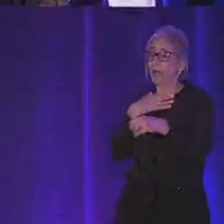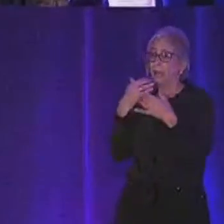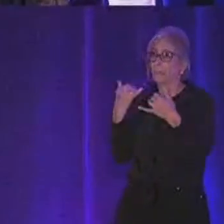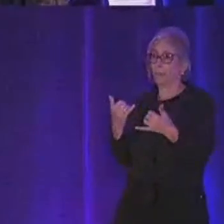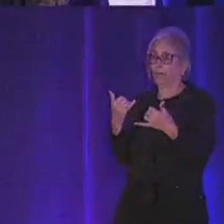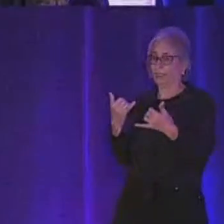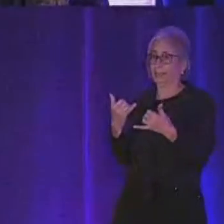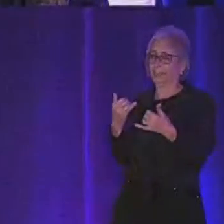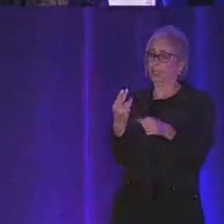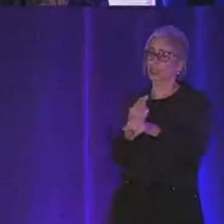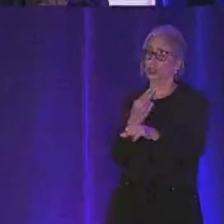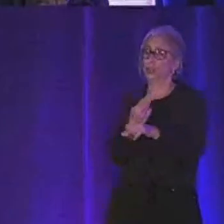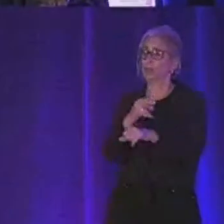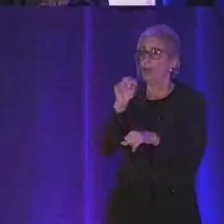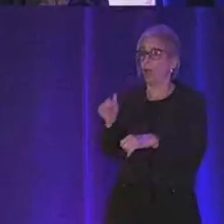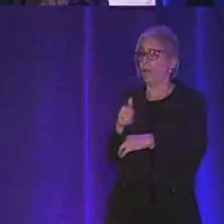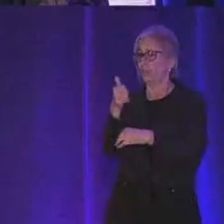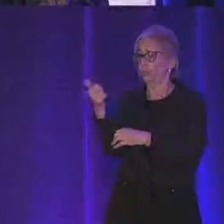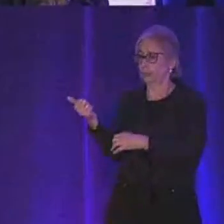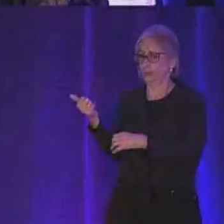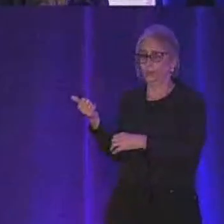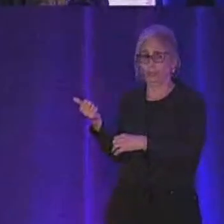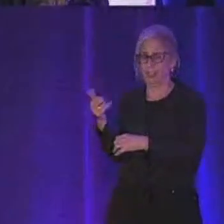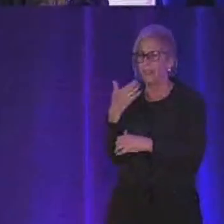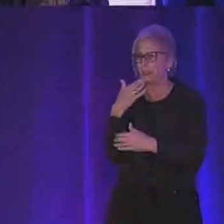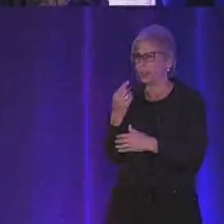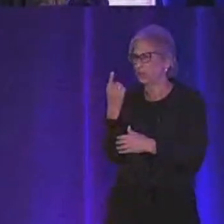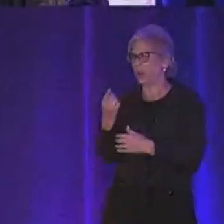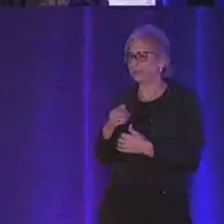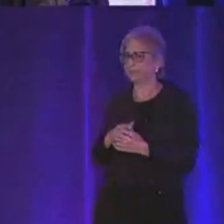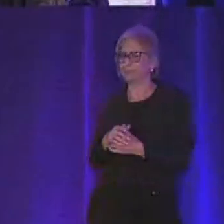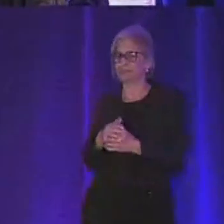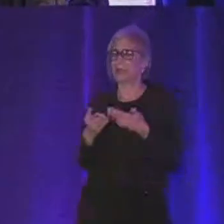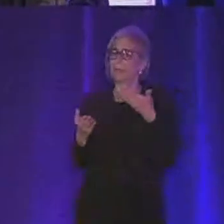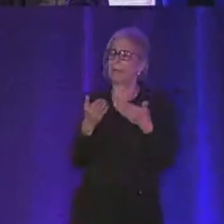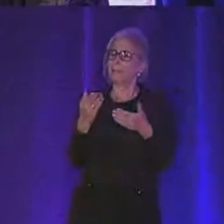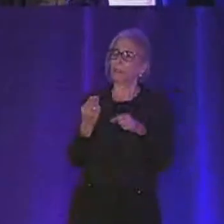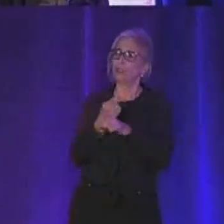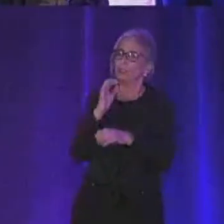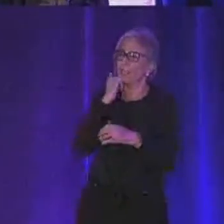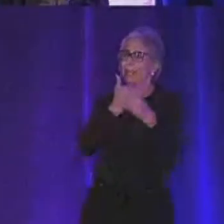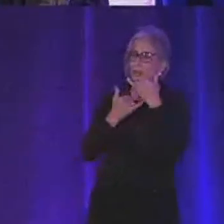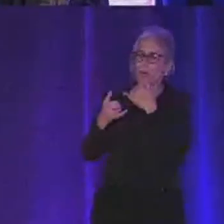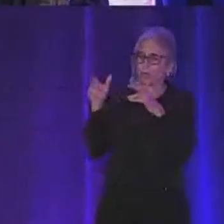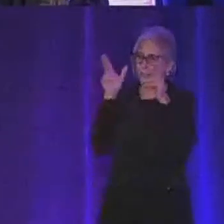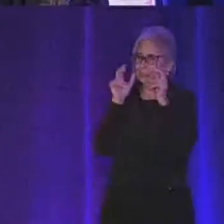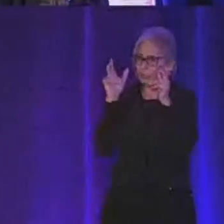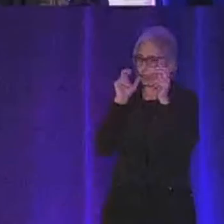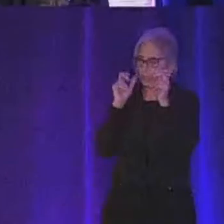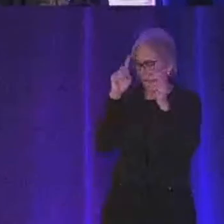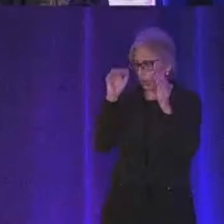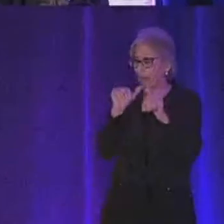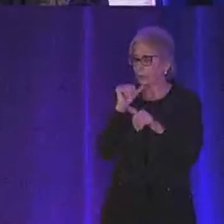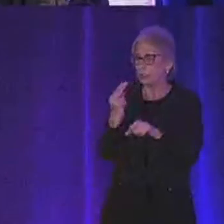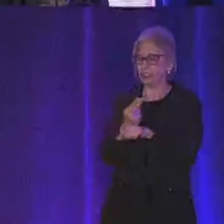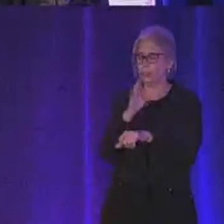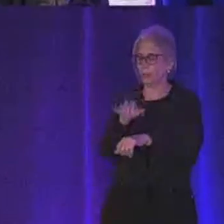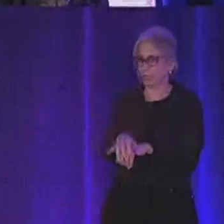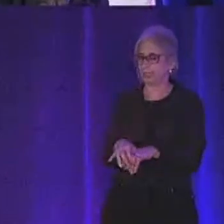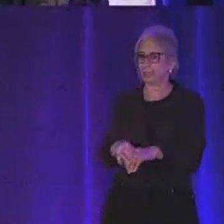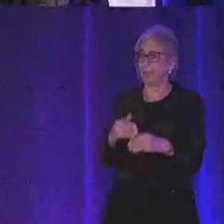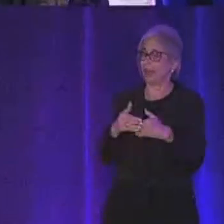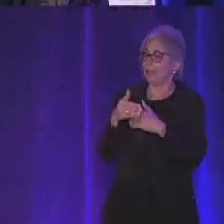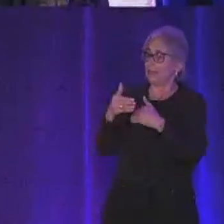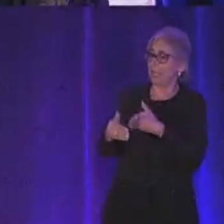use others. Yeah, that's a good one. And maybe use error listener. I hope I don't have to use this. Okay, next,